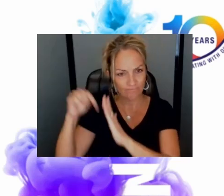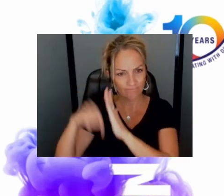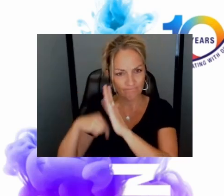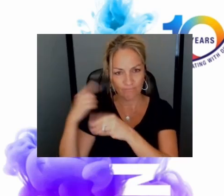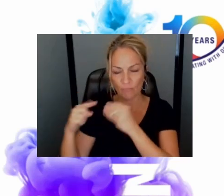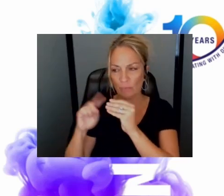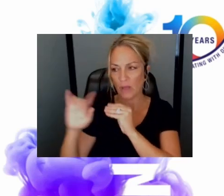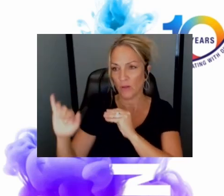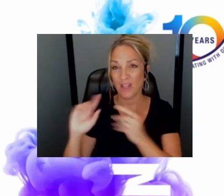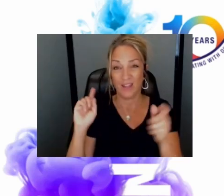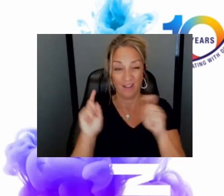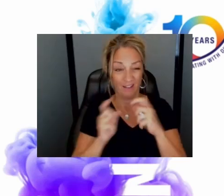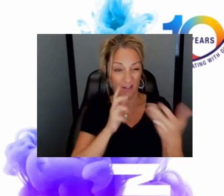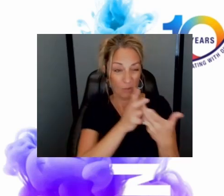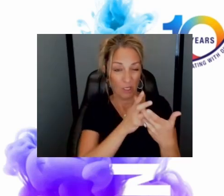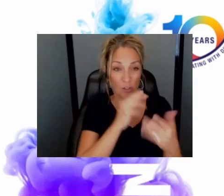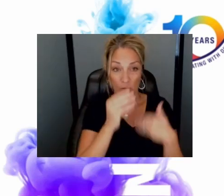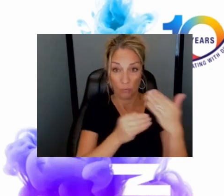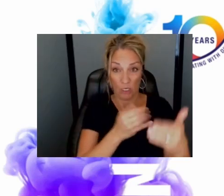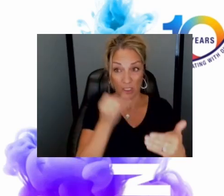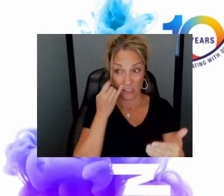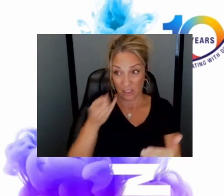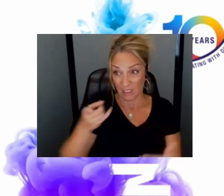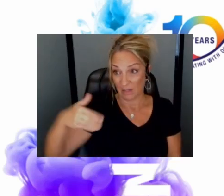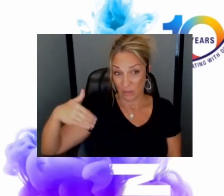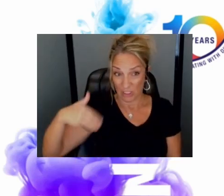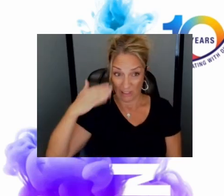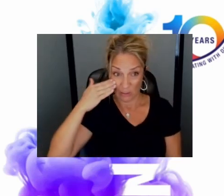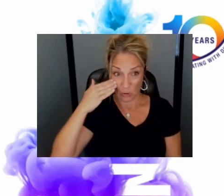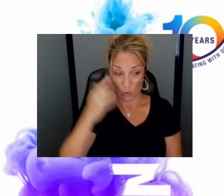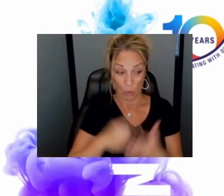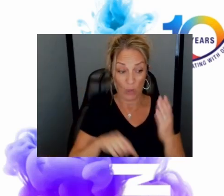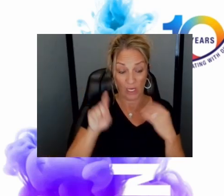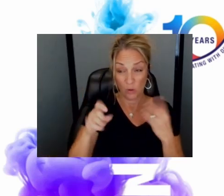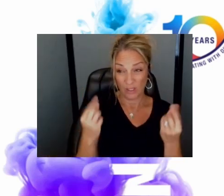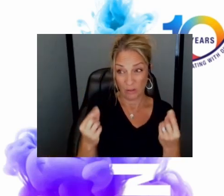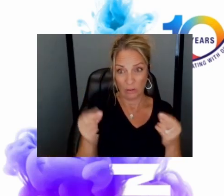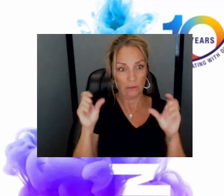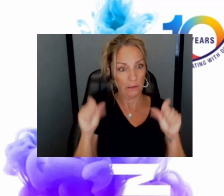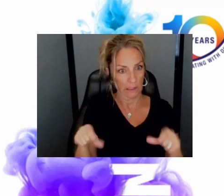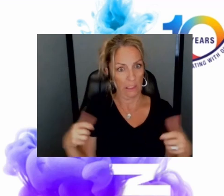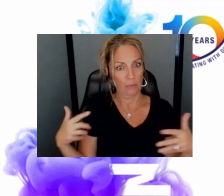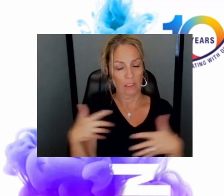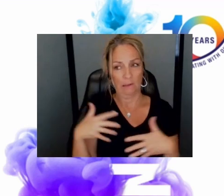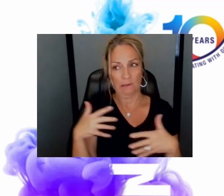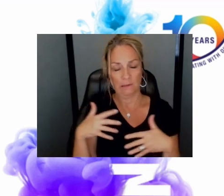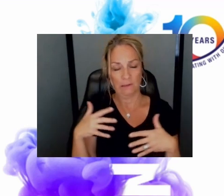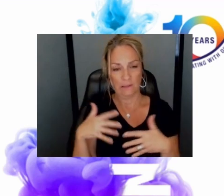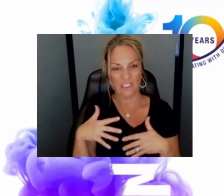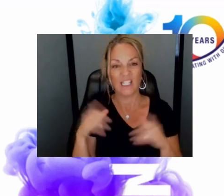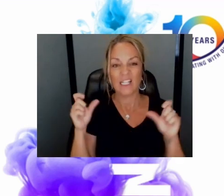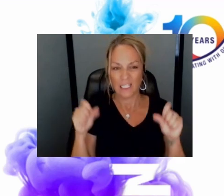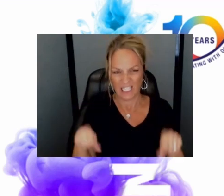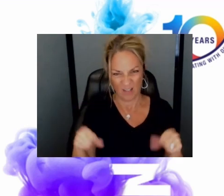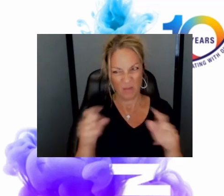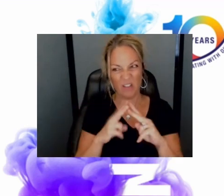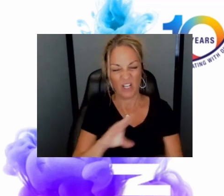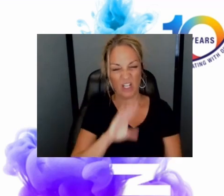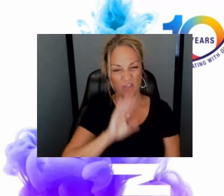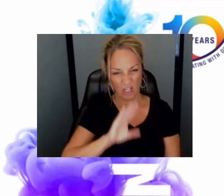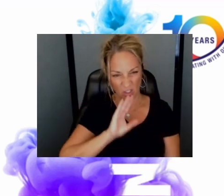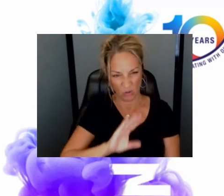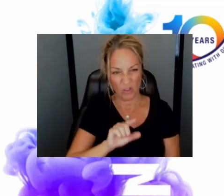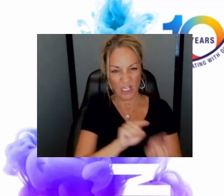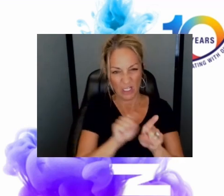you don't know what you need to do, can be very daunting. It can also be very frustrating when you have to